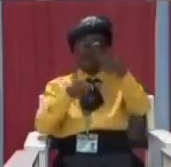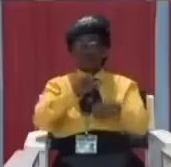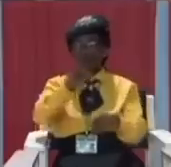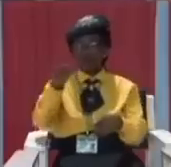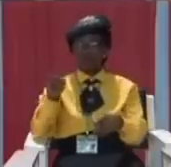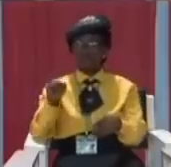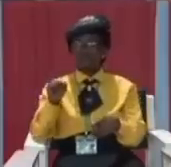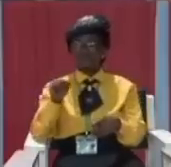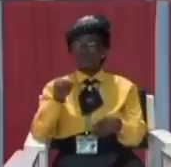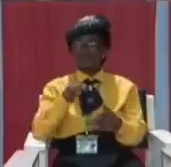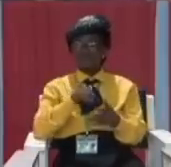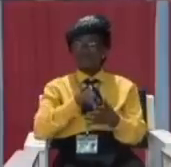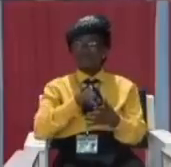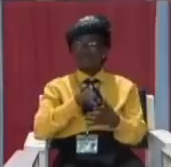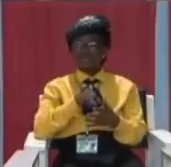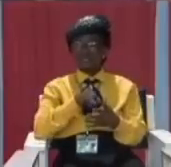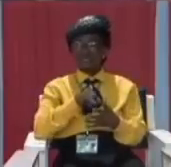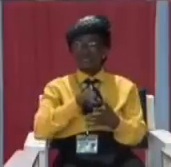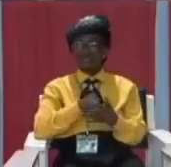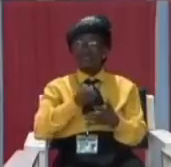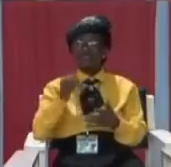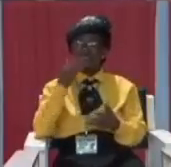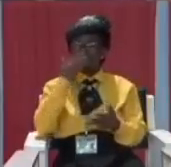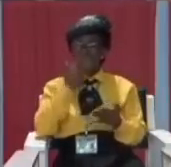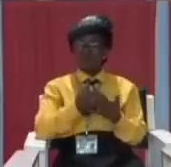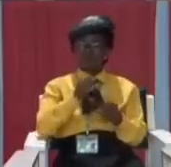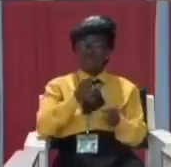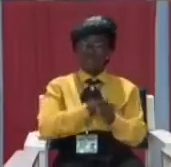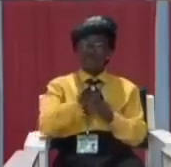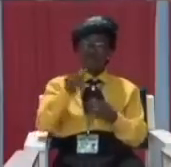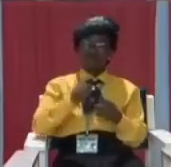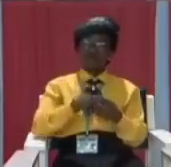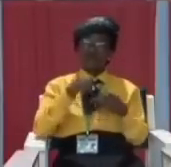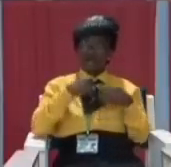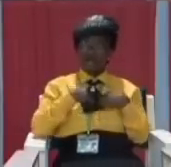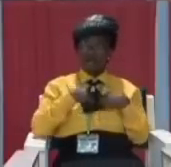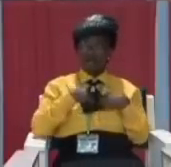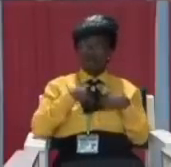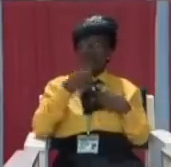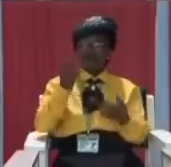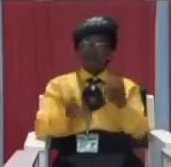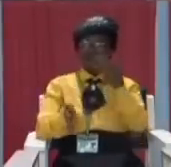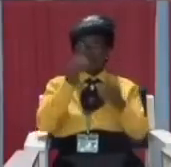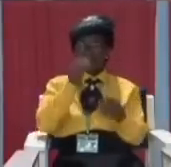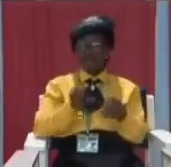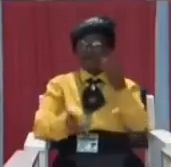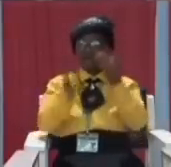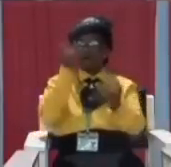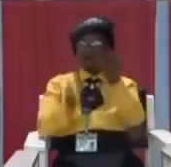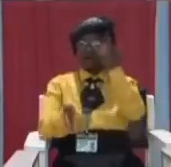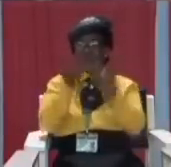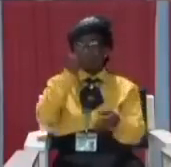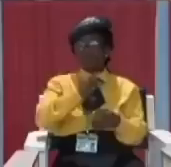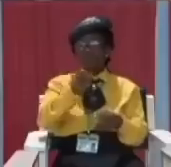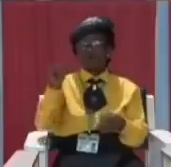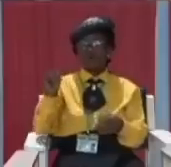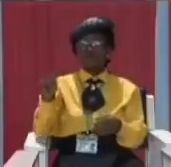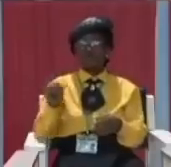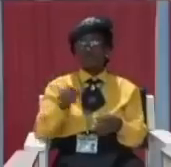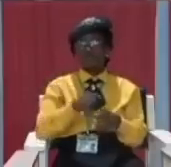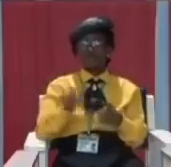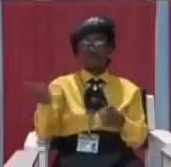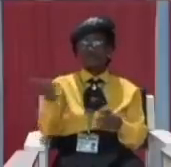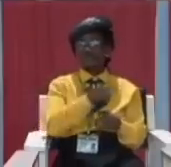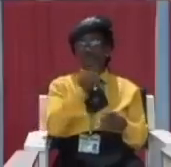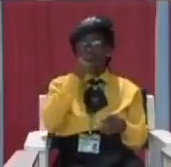It's enough, it's good enough to have the fire burning, but you must keep on supplying